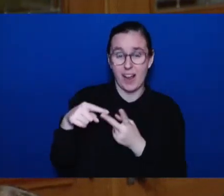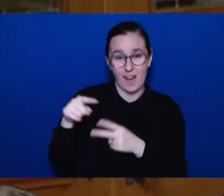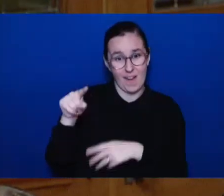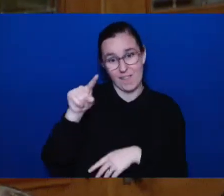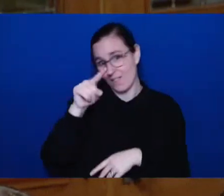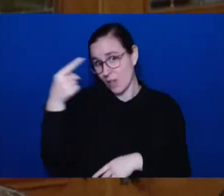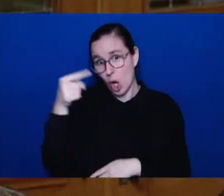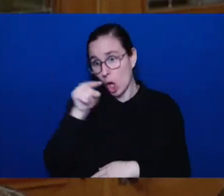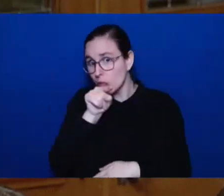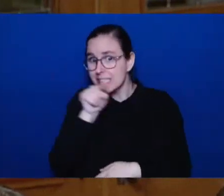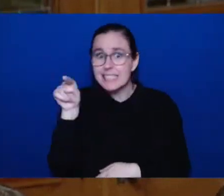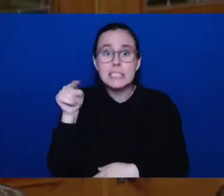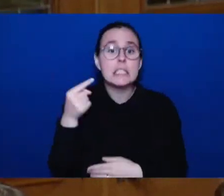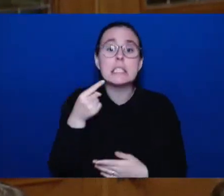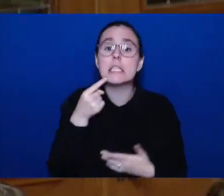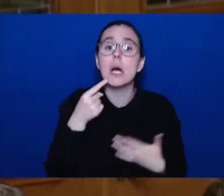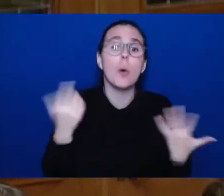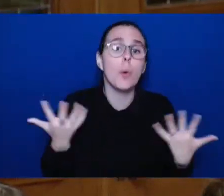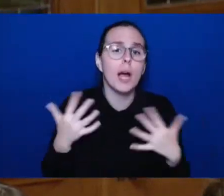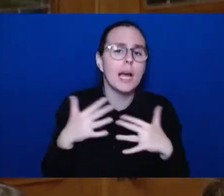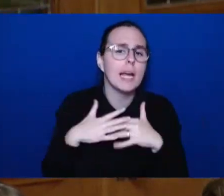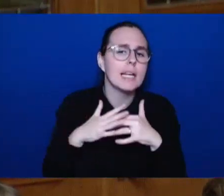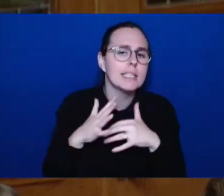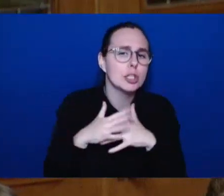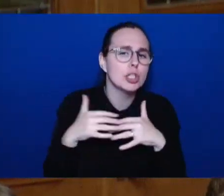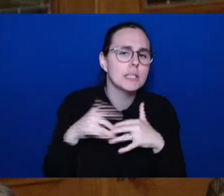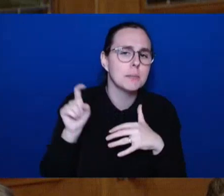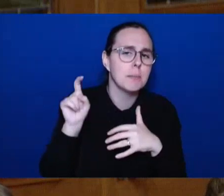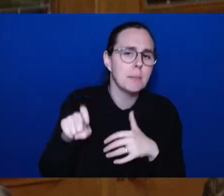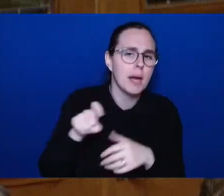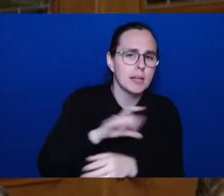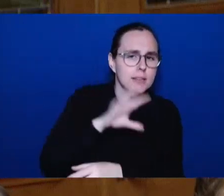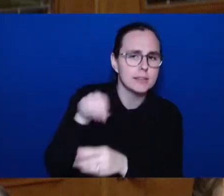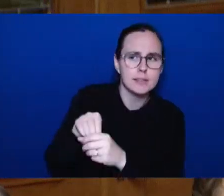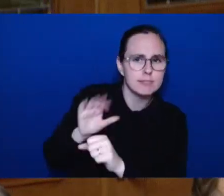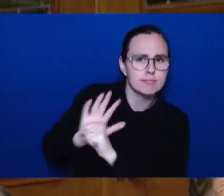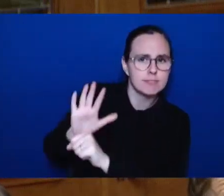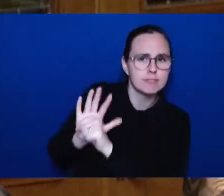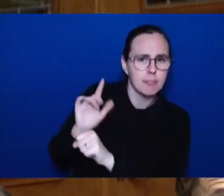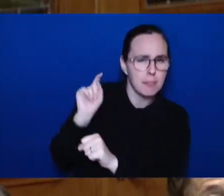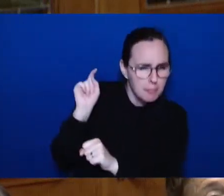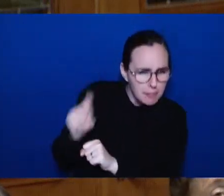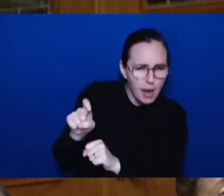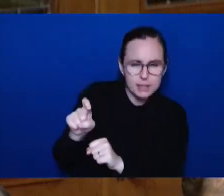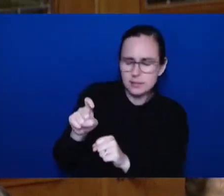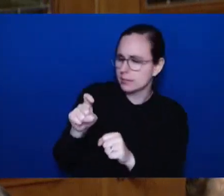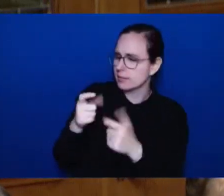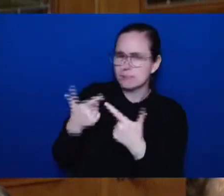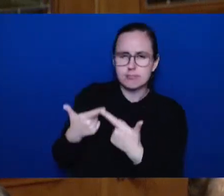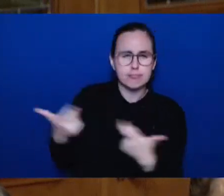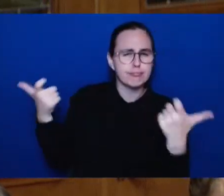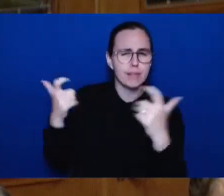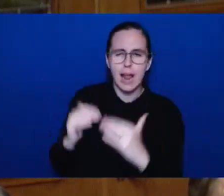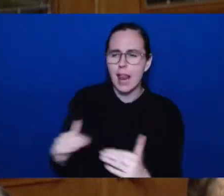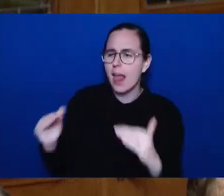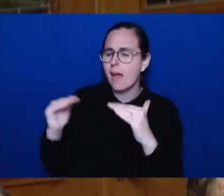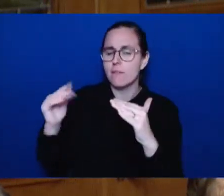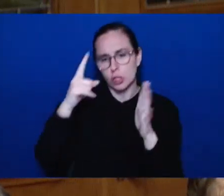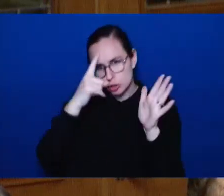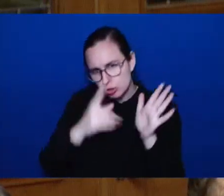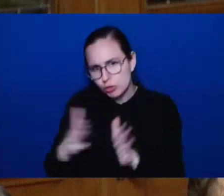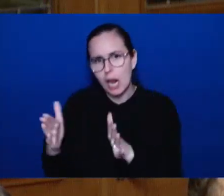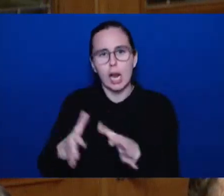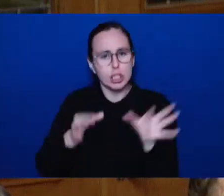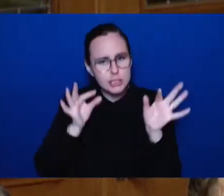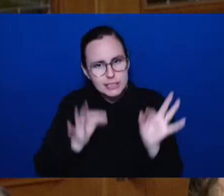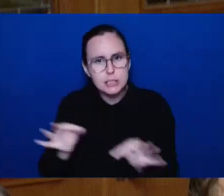beginning at all levels of planning, decision-making and implementation. It also talks about communities being part of that planning, decision-making